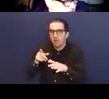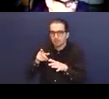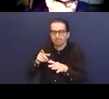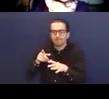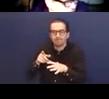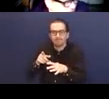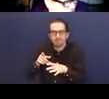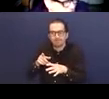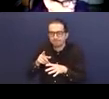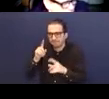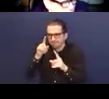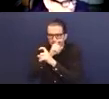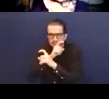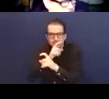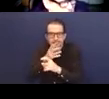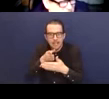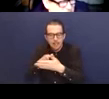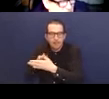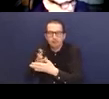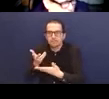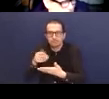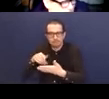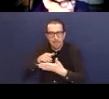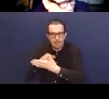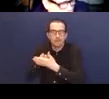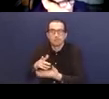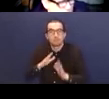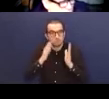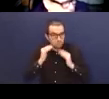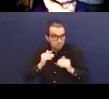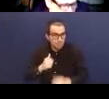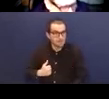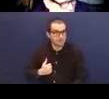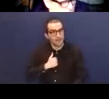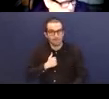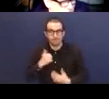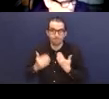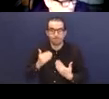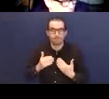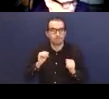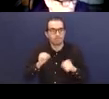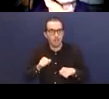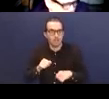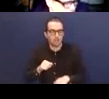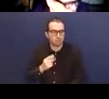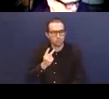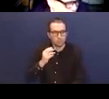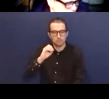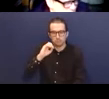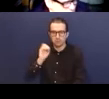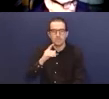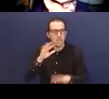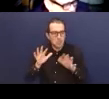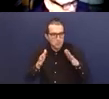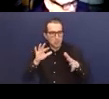2% some difficulty, 1.3% a lot of difficulty, and 0.4% couldn't do it at all and would really